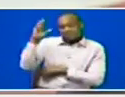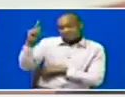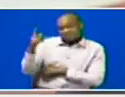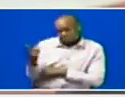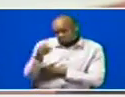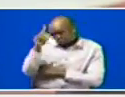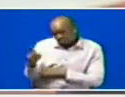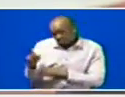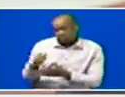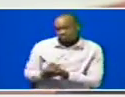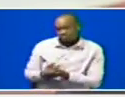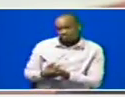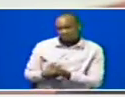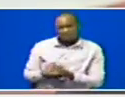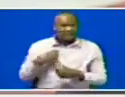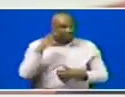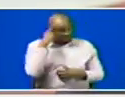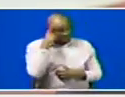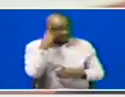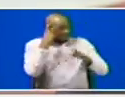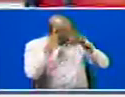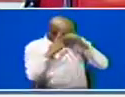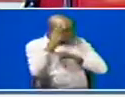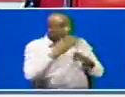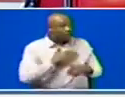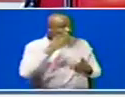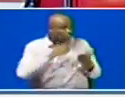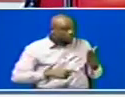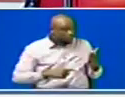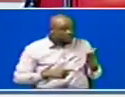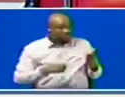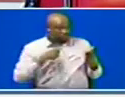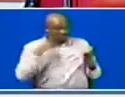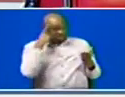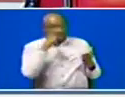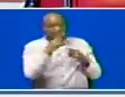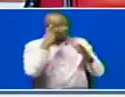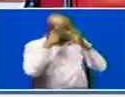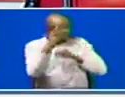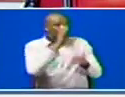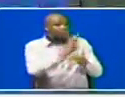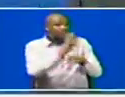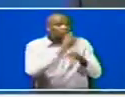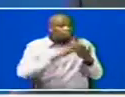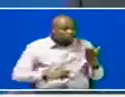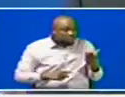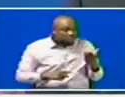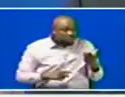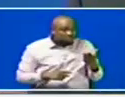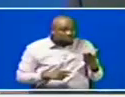Church? I think the vision of the Anglican Church, in one sense, comes back to what is the vision of the Church. It mm-hmm. is to be a